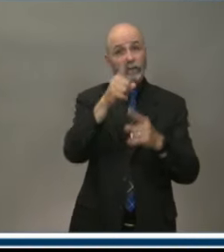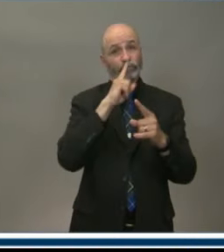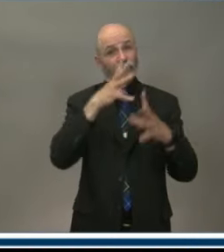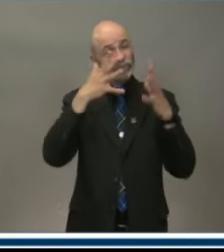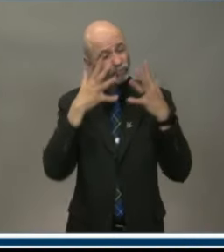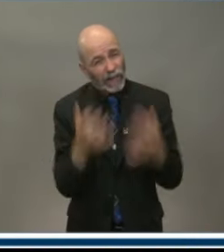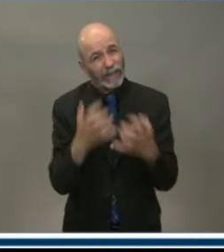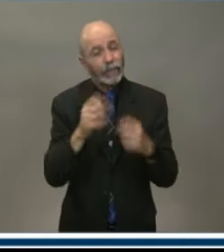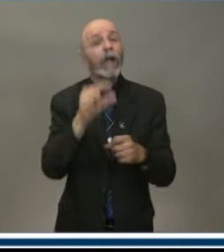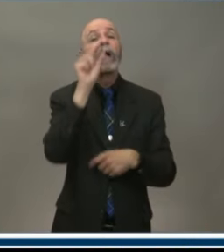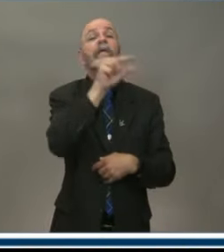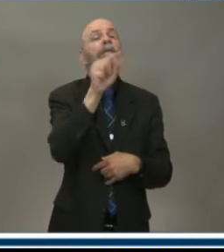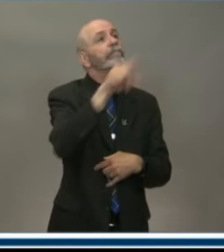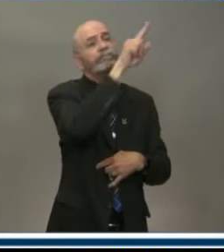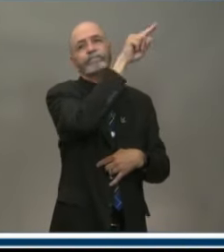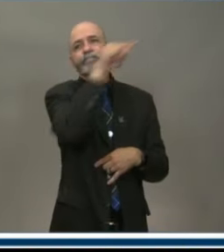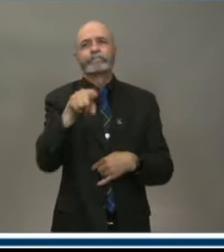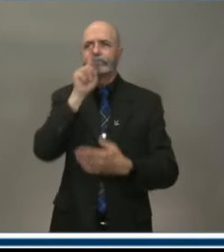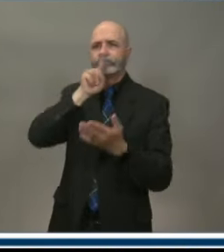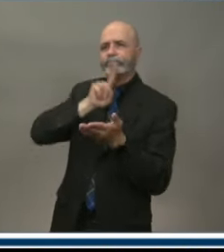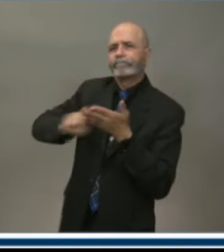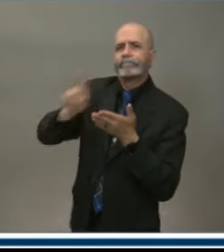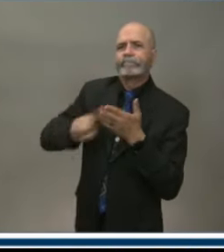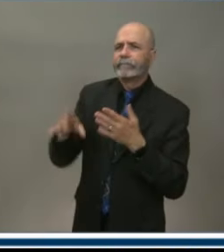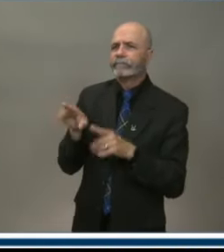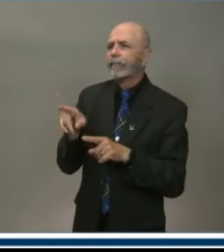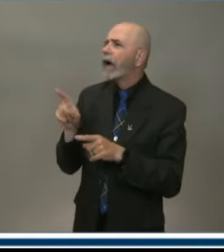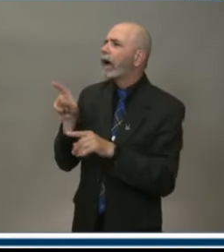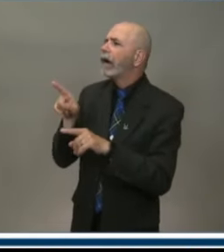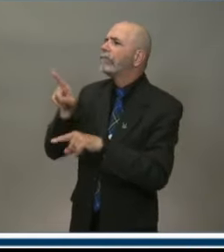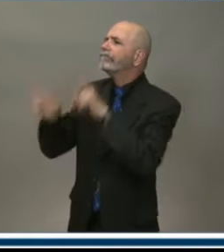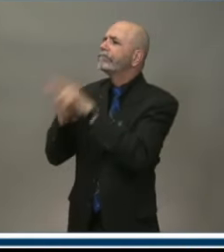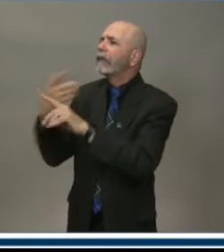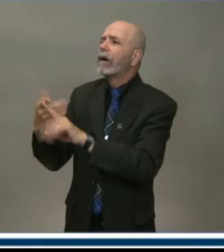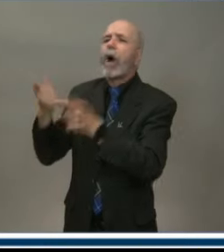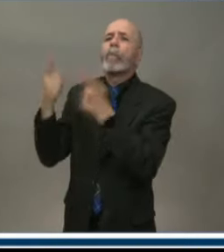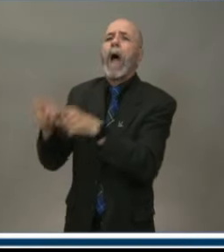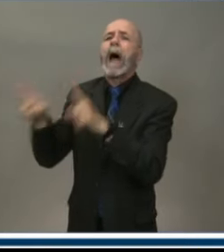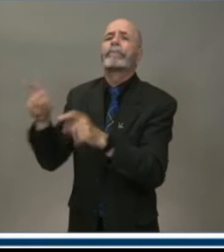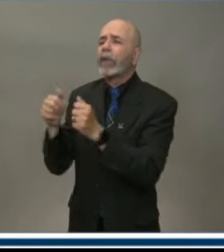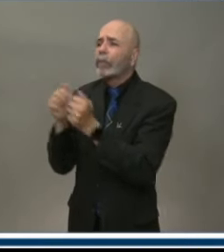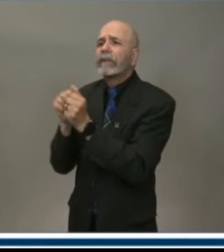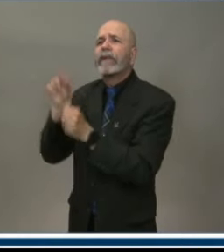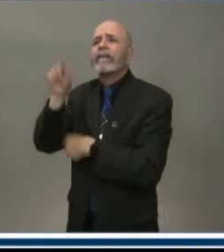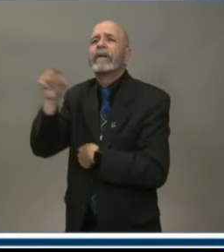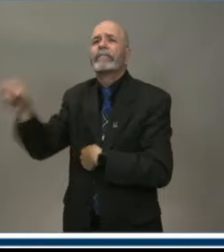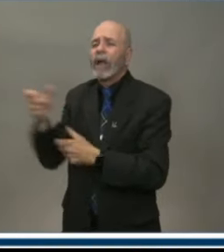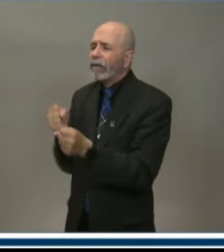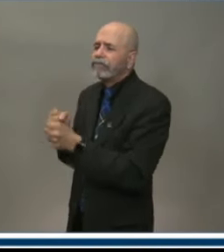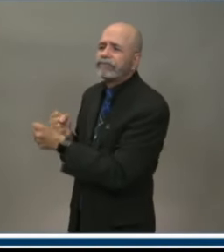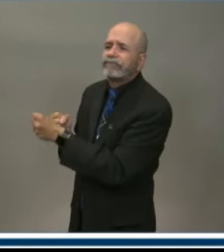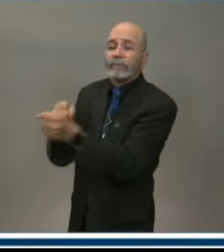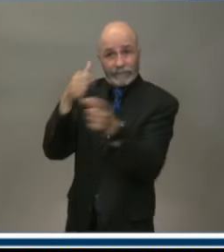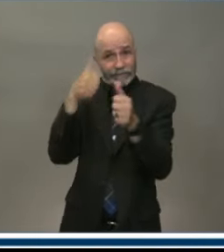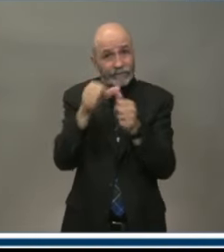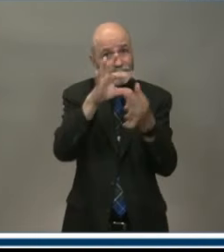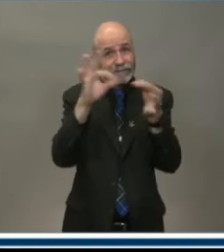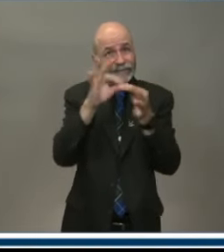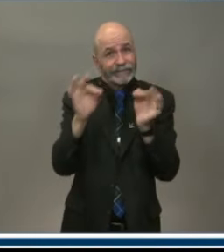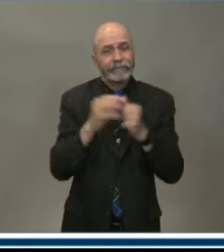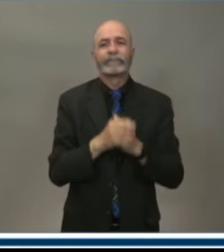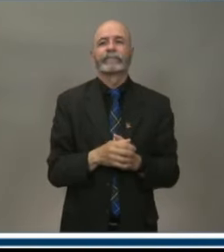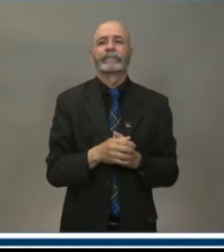RCMP's response in last weekend's killing? I've asked the Attorney General to look at what are the